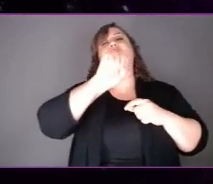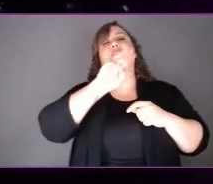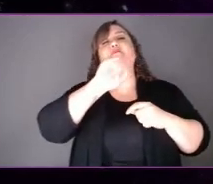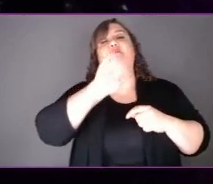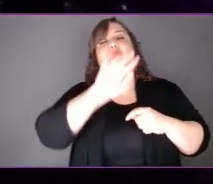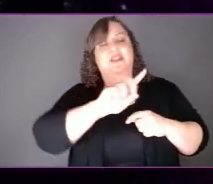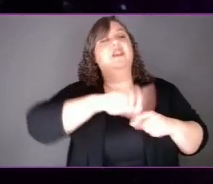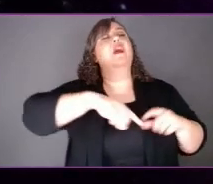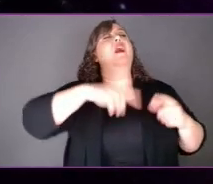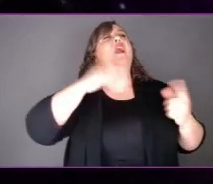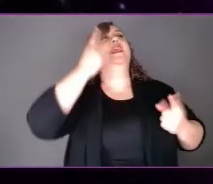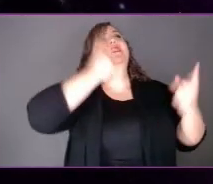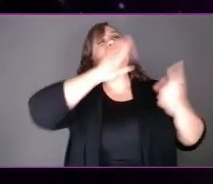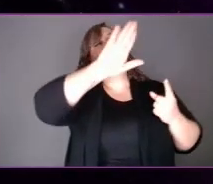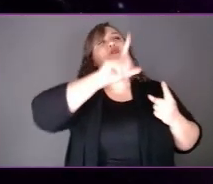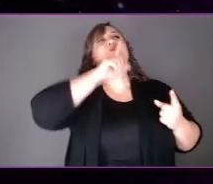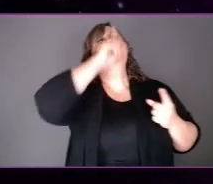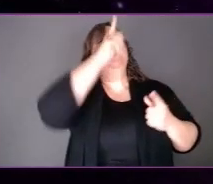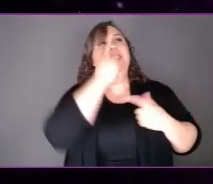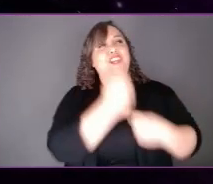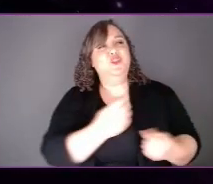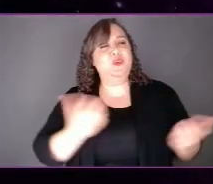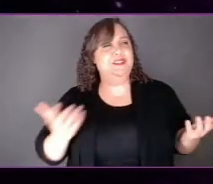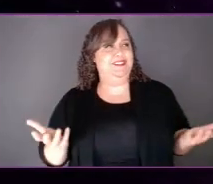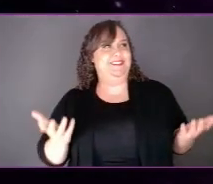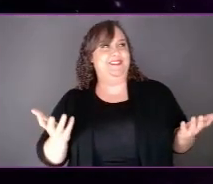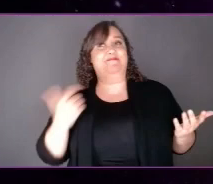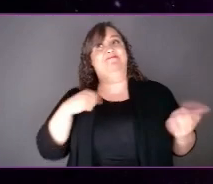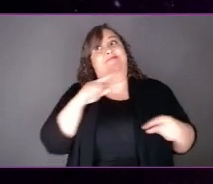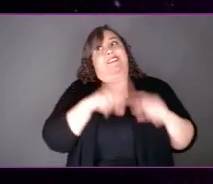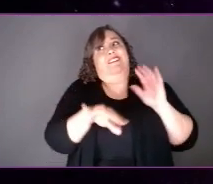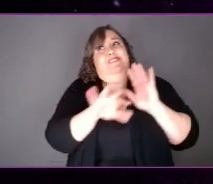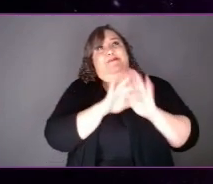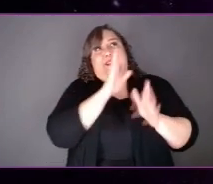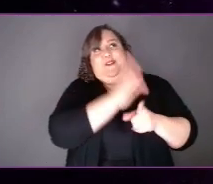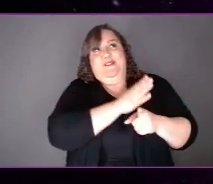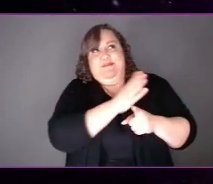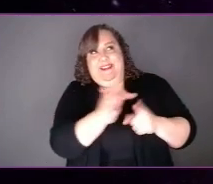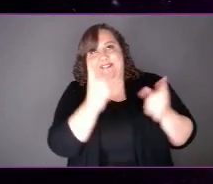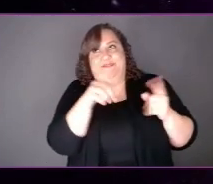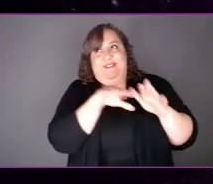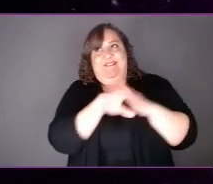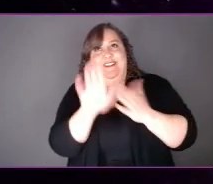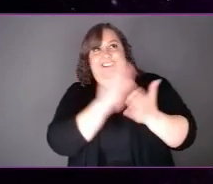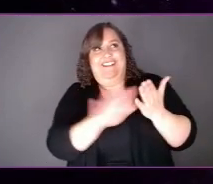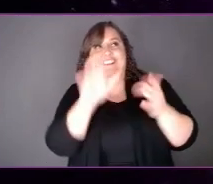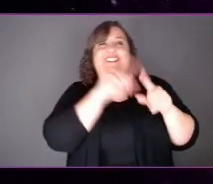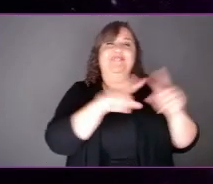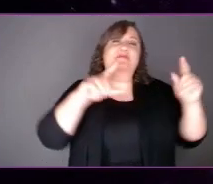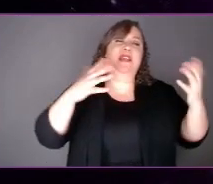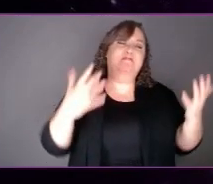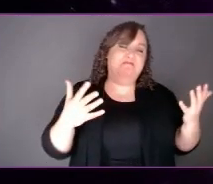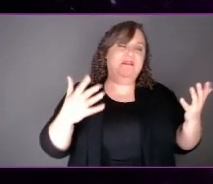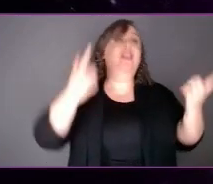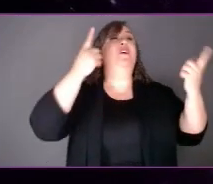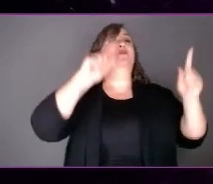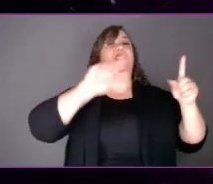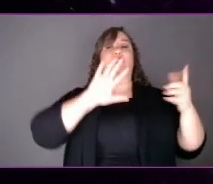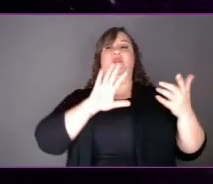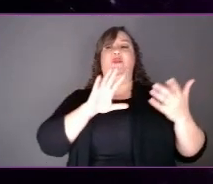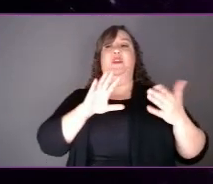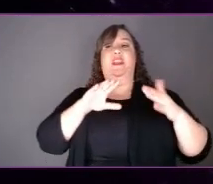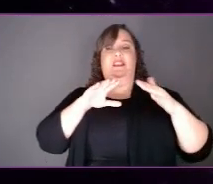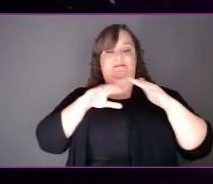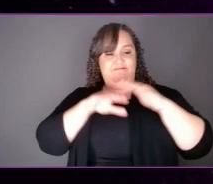interests are. I can't pick a major for you when you're going into college, but I think once you get, into